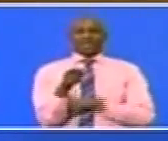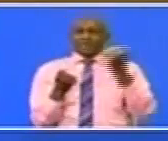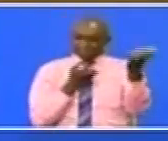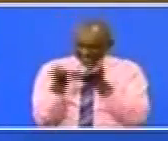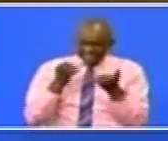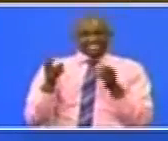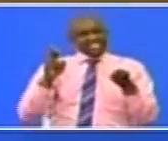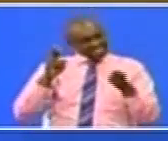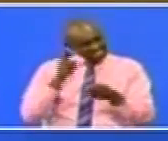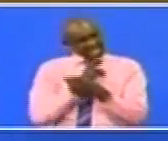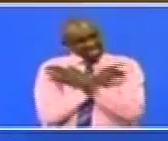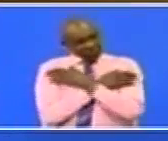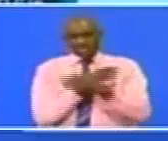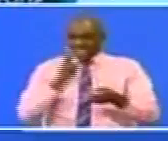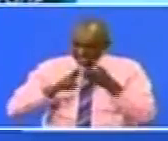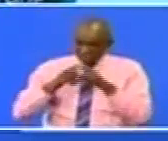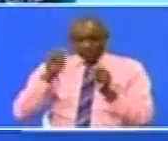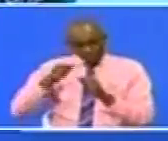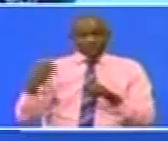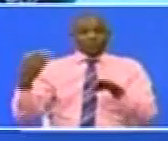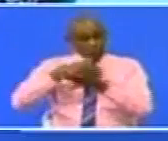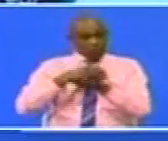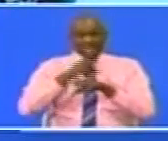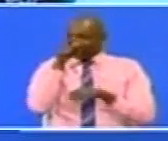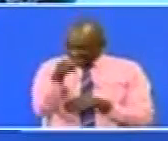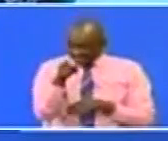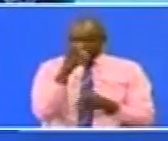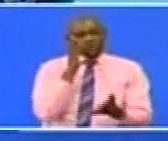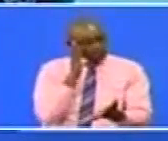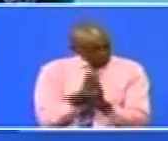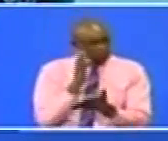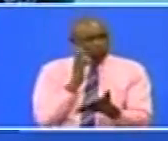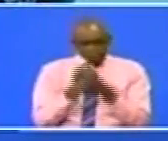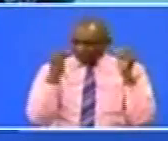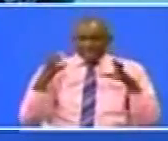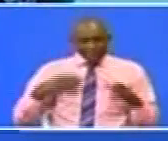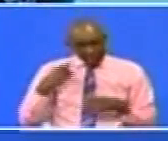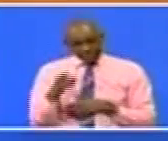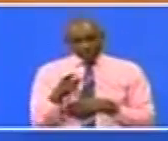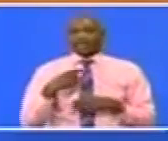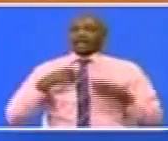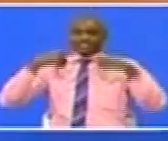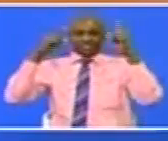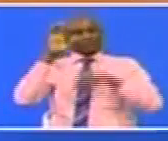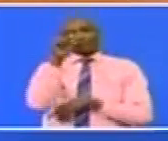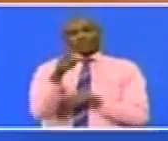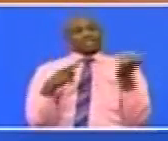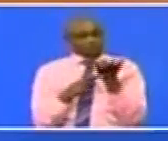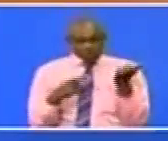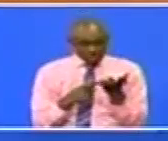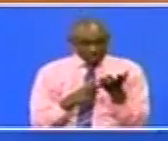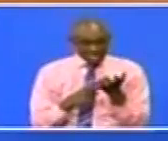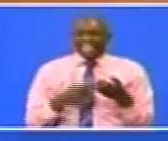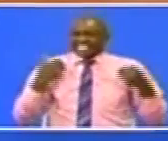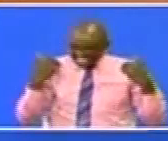would boost the market across borders, and for Martin, this is a platform where today's generation can flourish. According to Martin, for